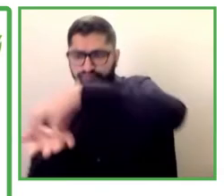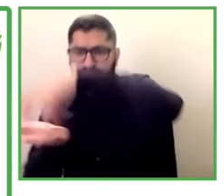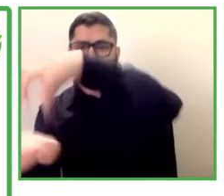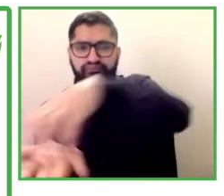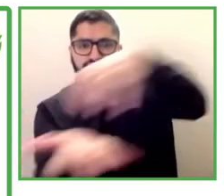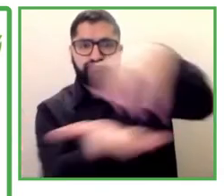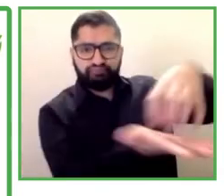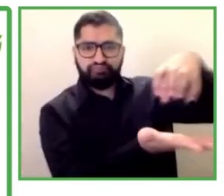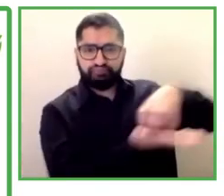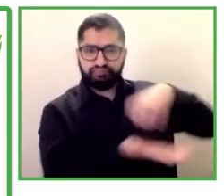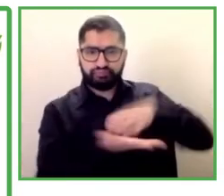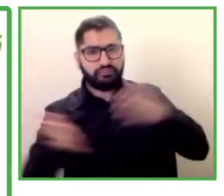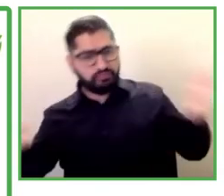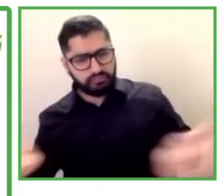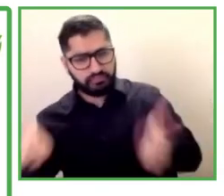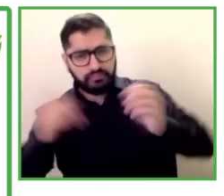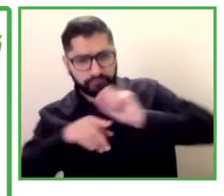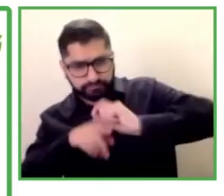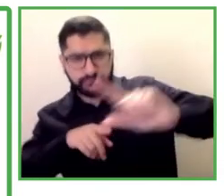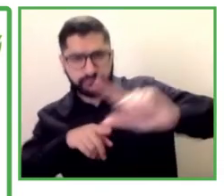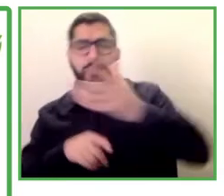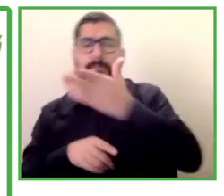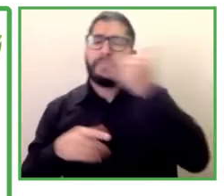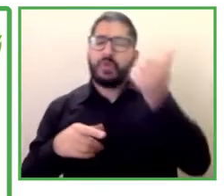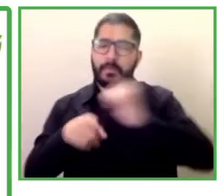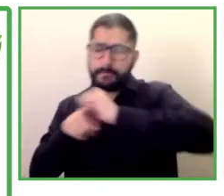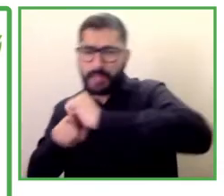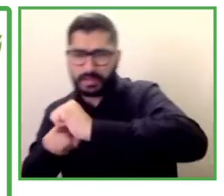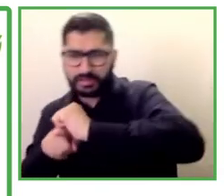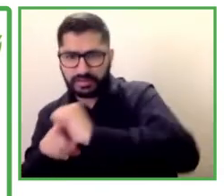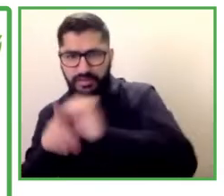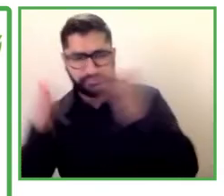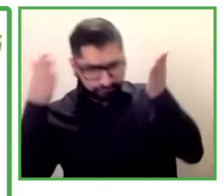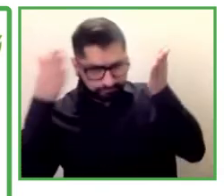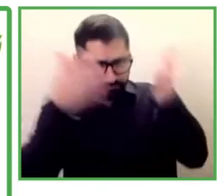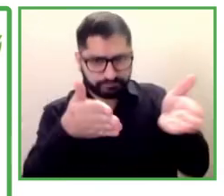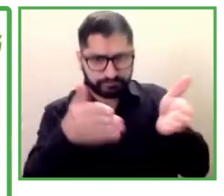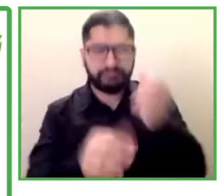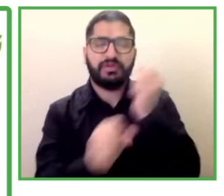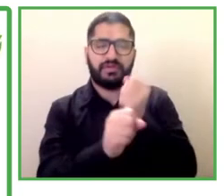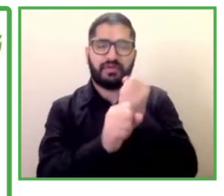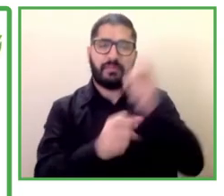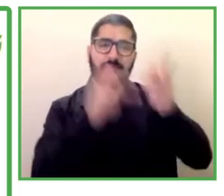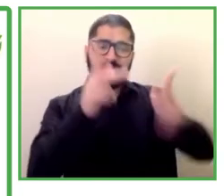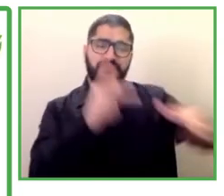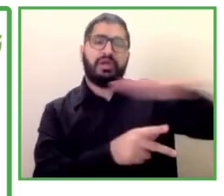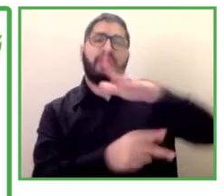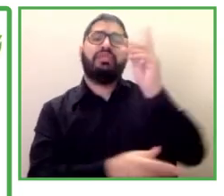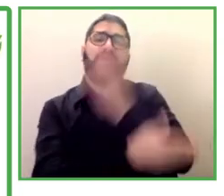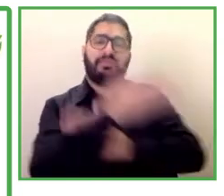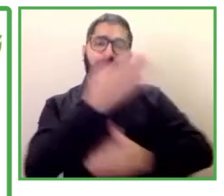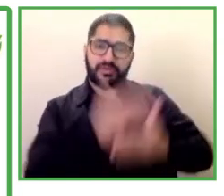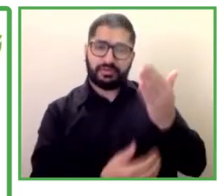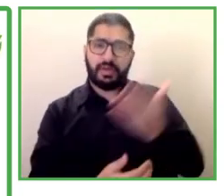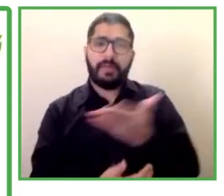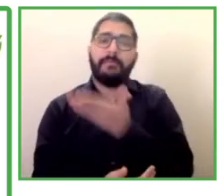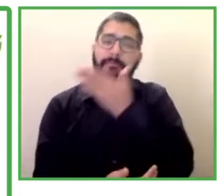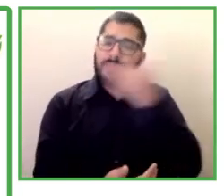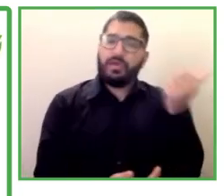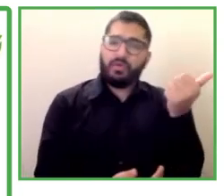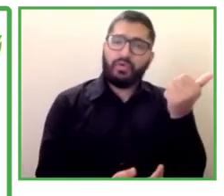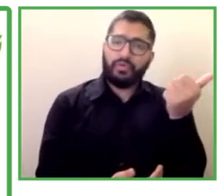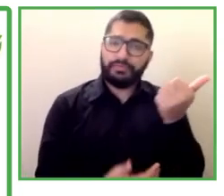disabilities and a stronger, more inclusive American workforce and economy.